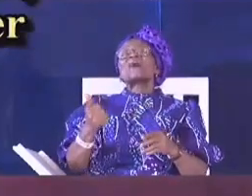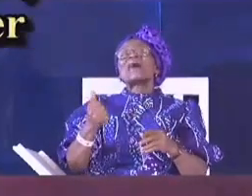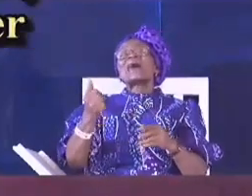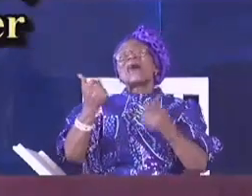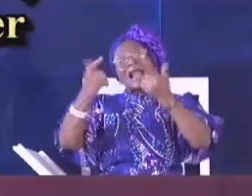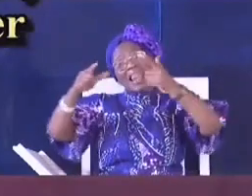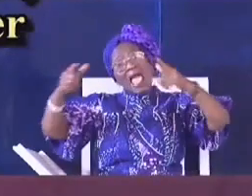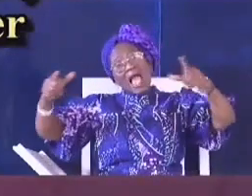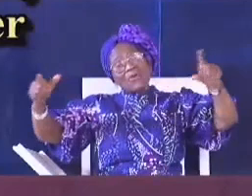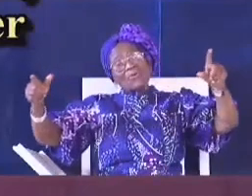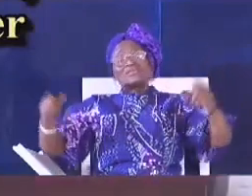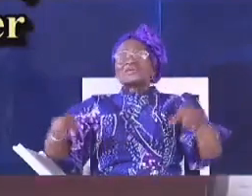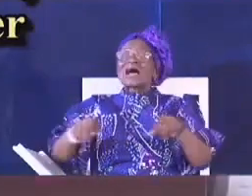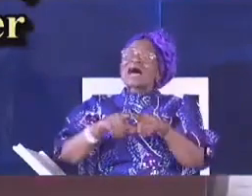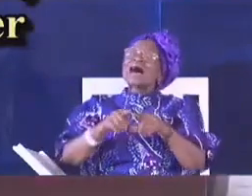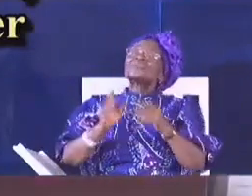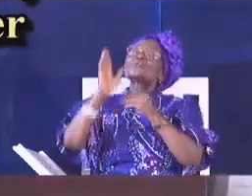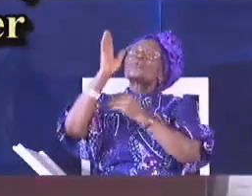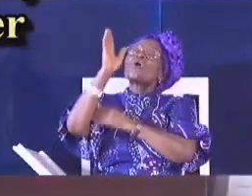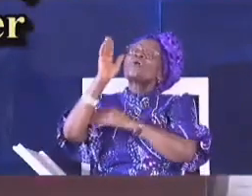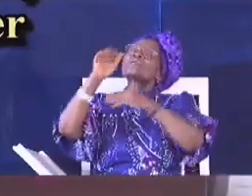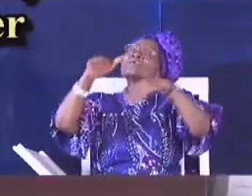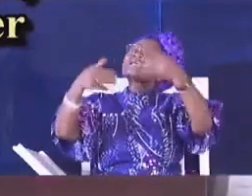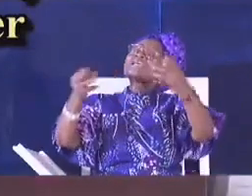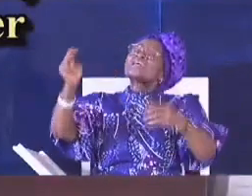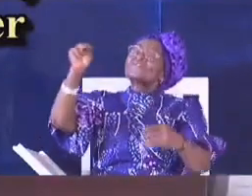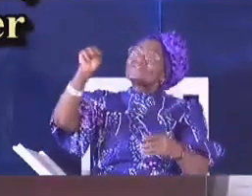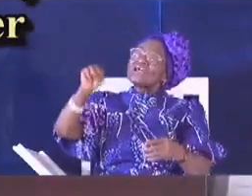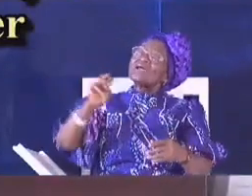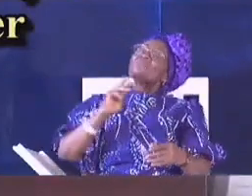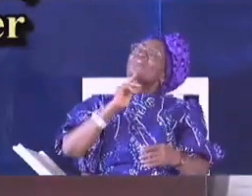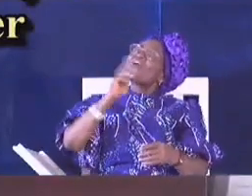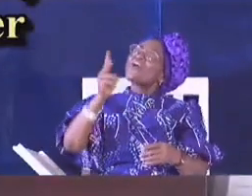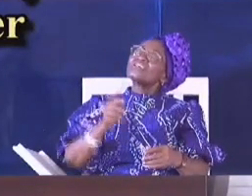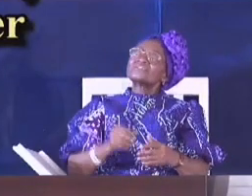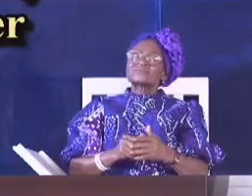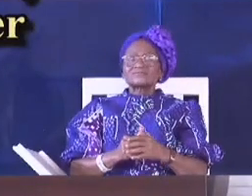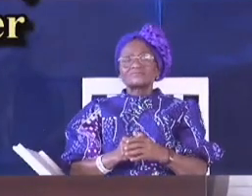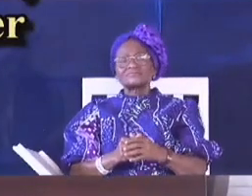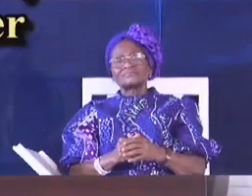as God gave them utterance.